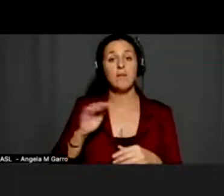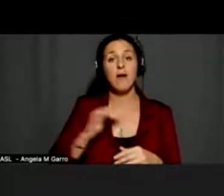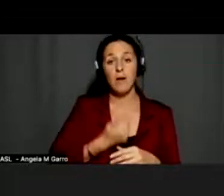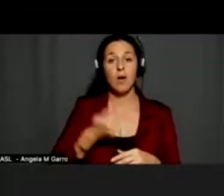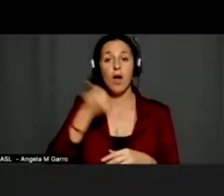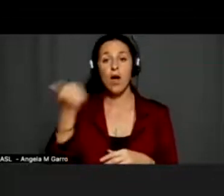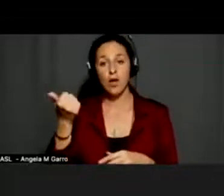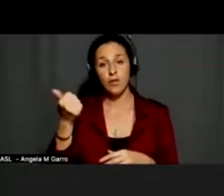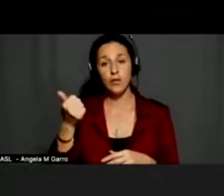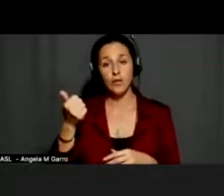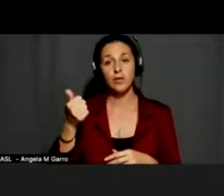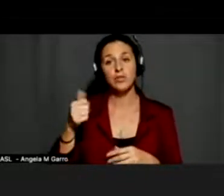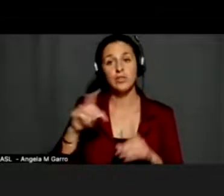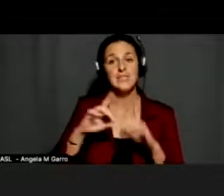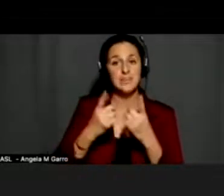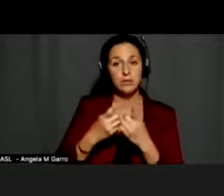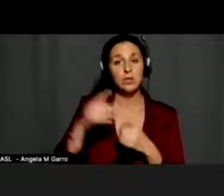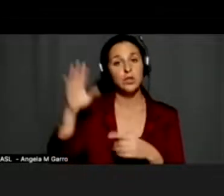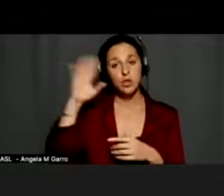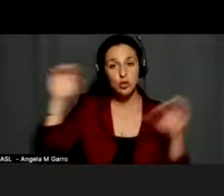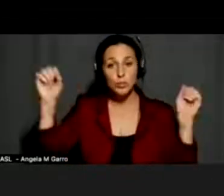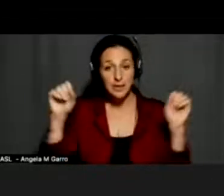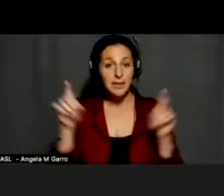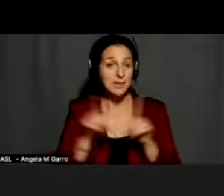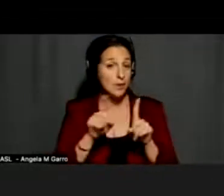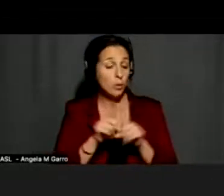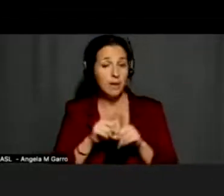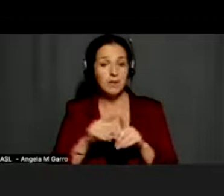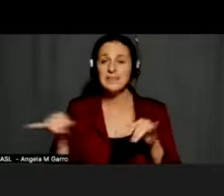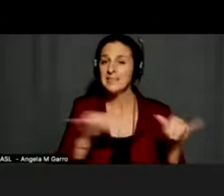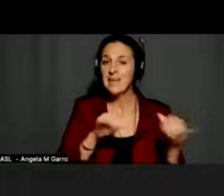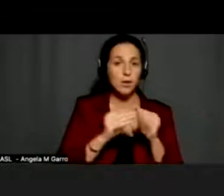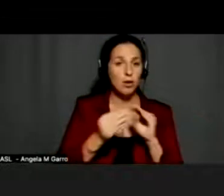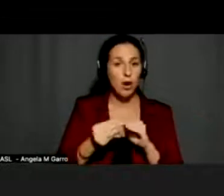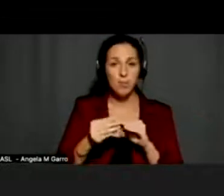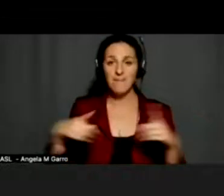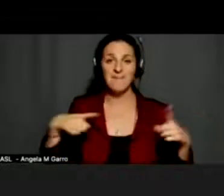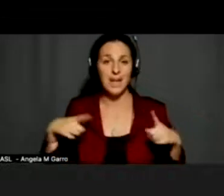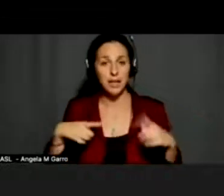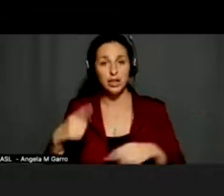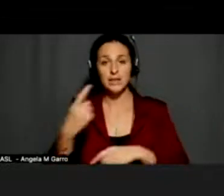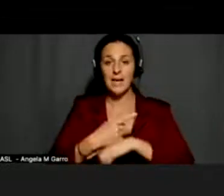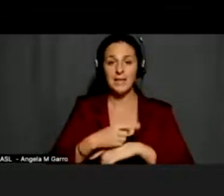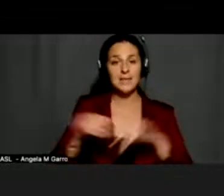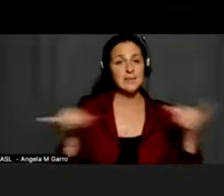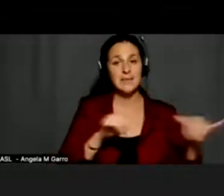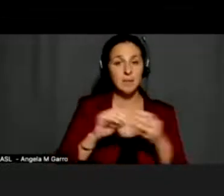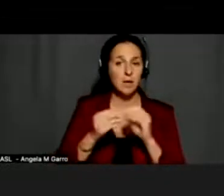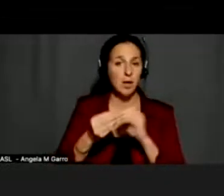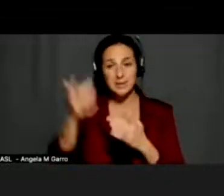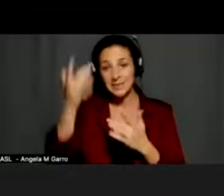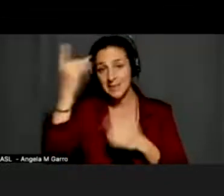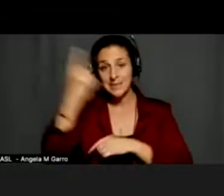superintendents as well. So the same number of vacation days, the same number of sick days. So there's